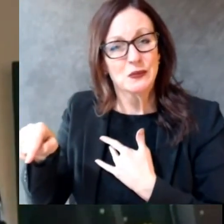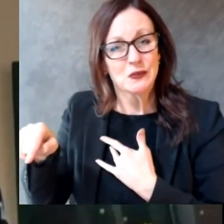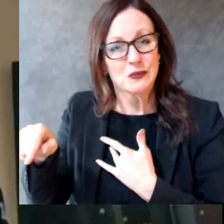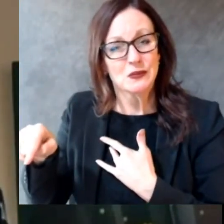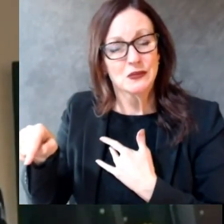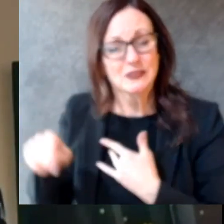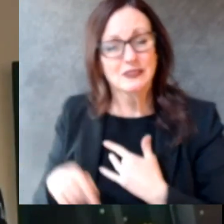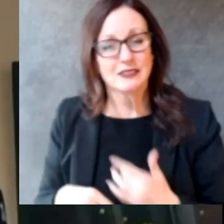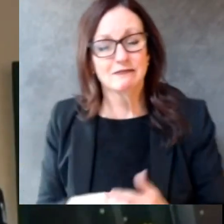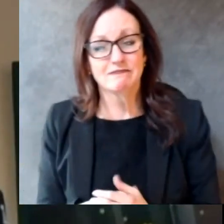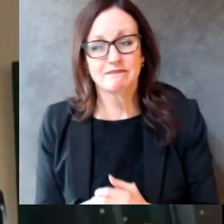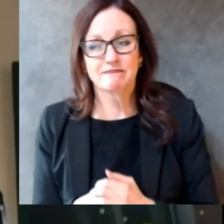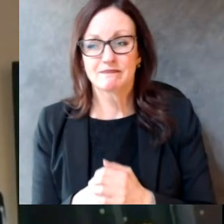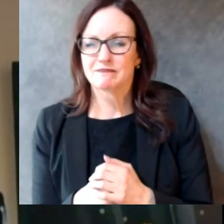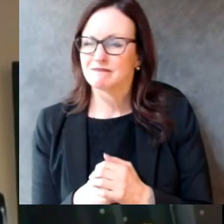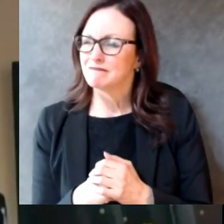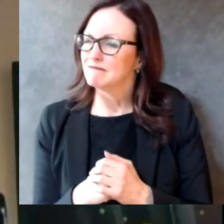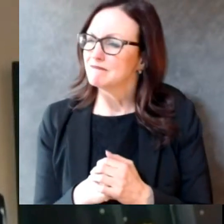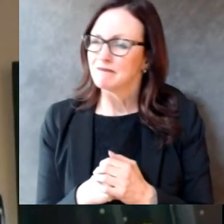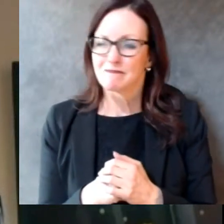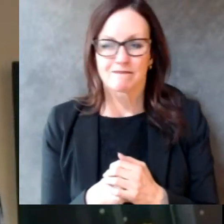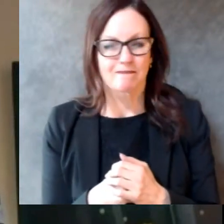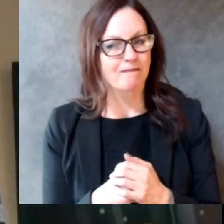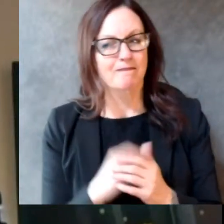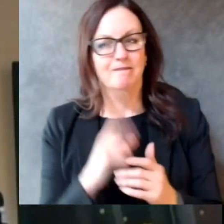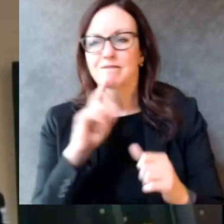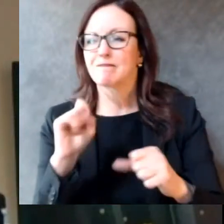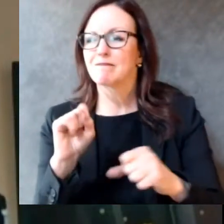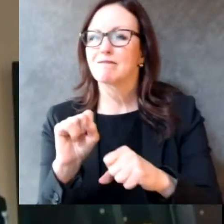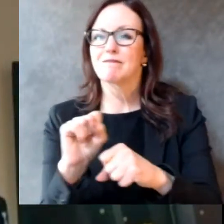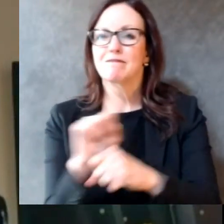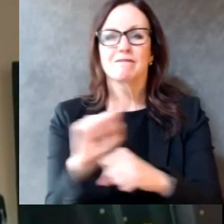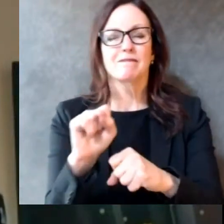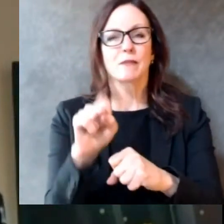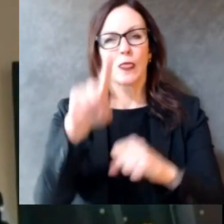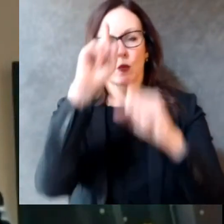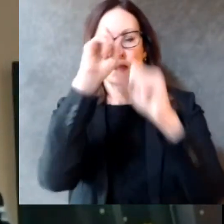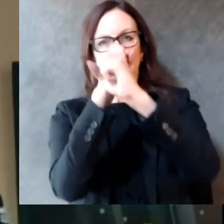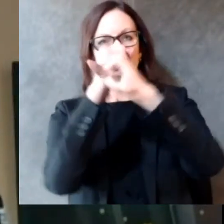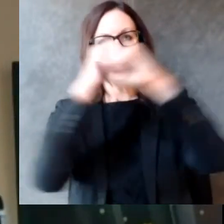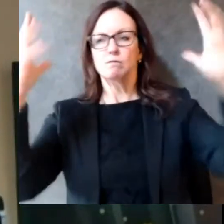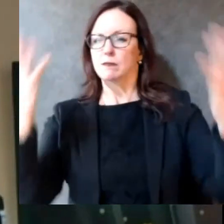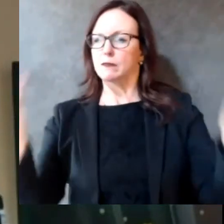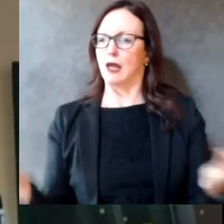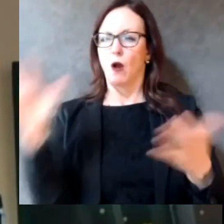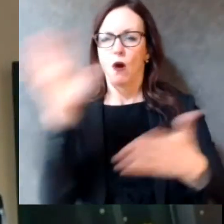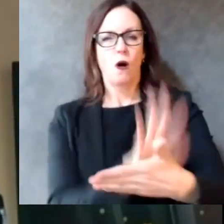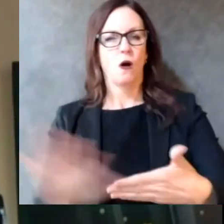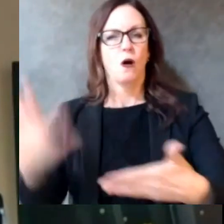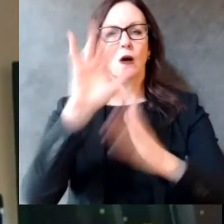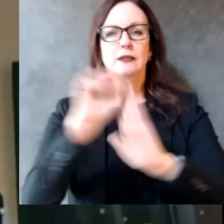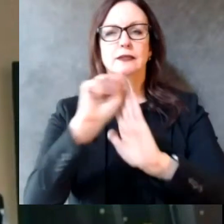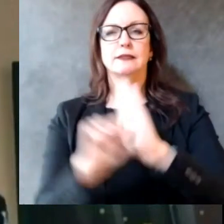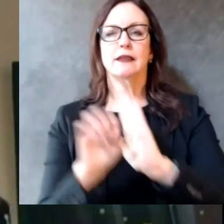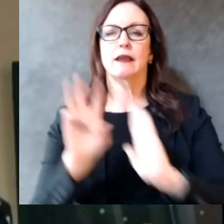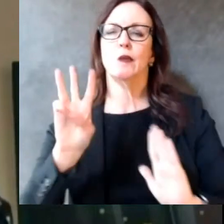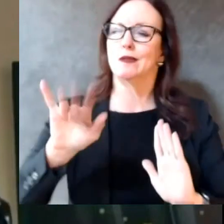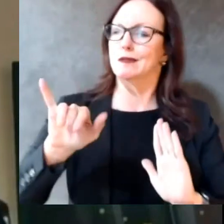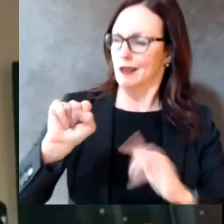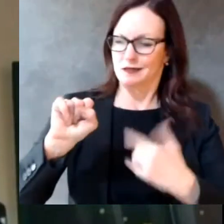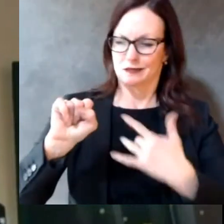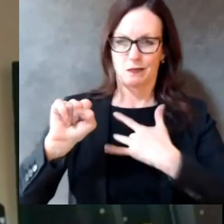to understand the impact of those numbers. They're so big that they seem removed from our lives,